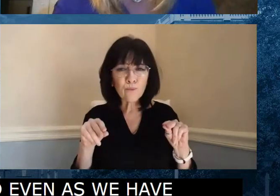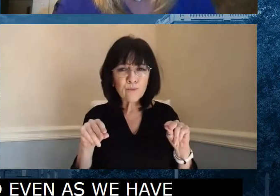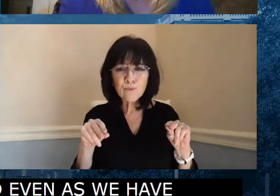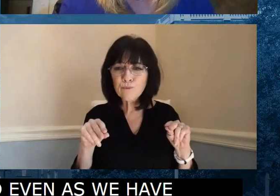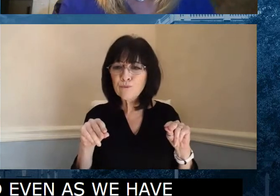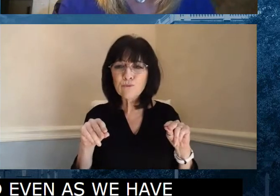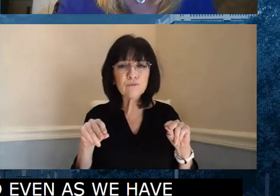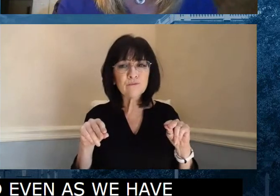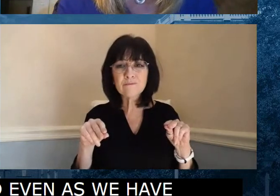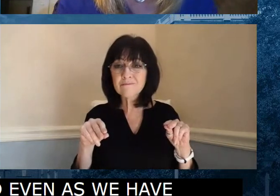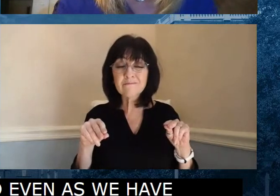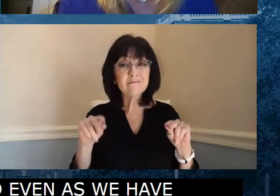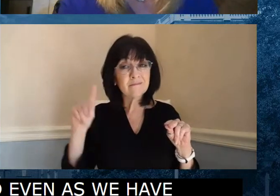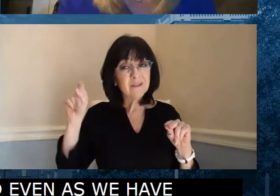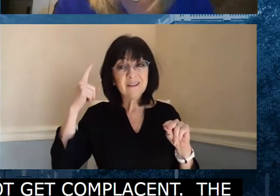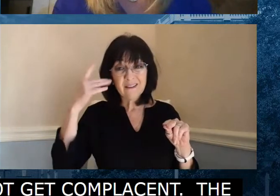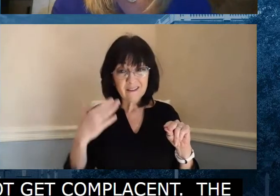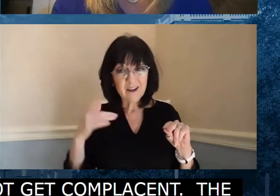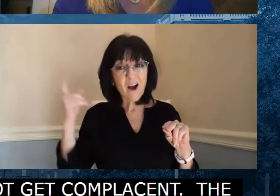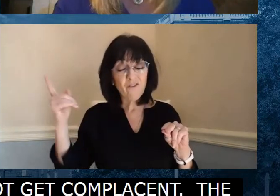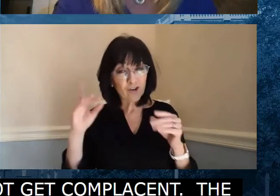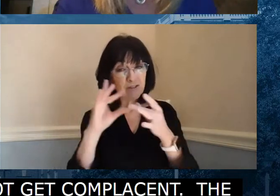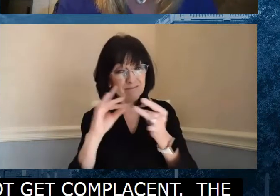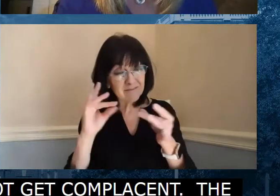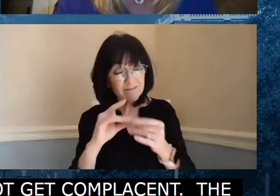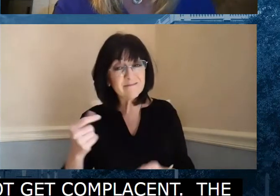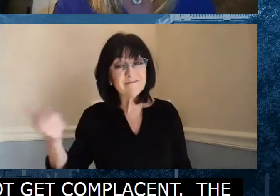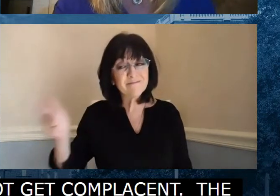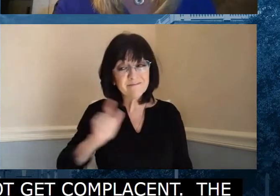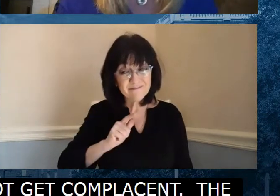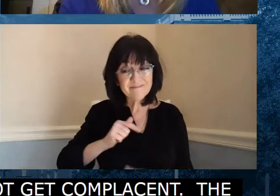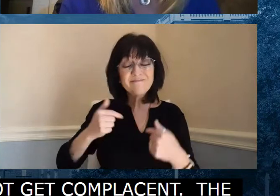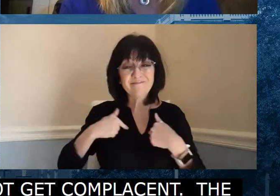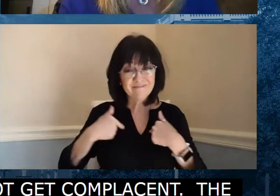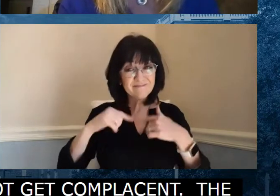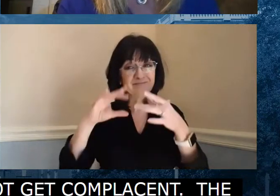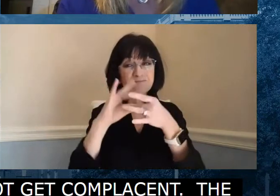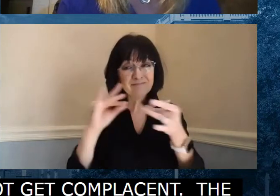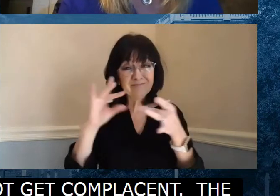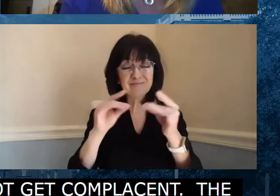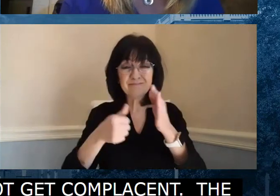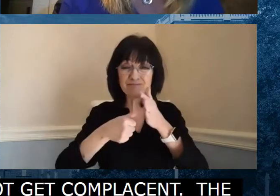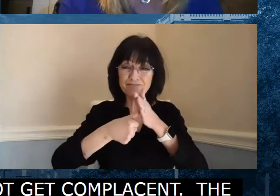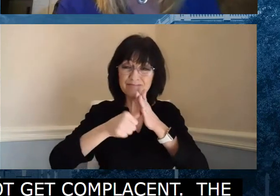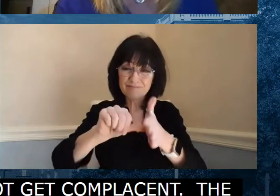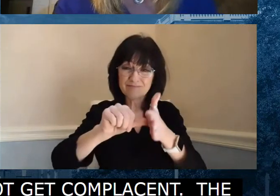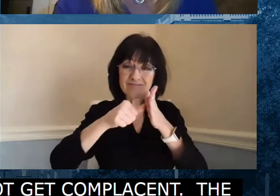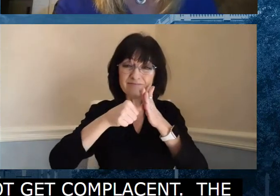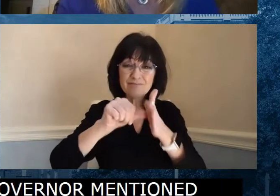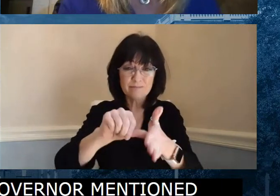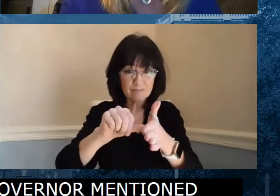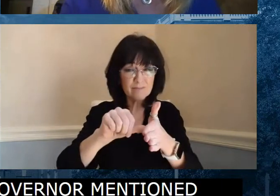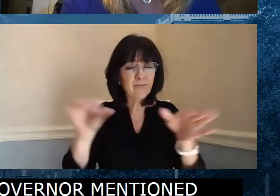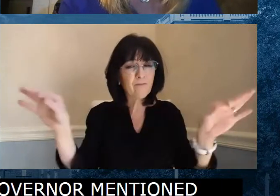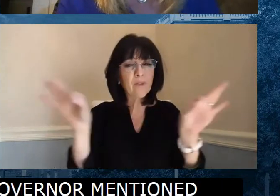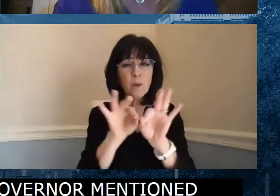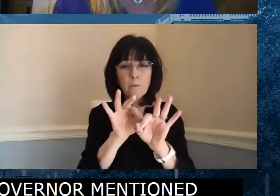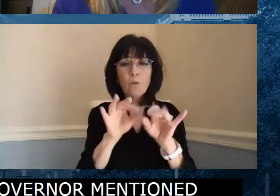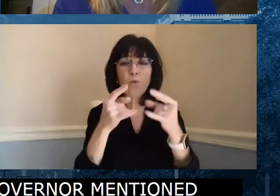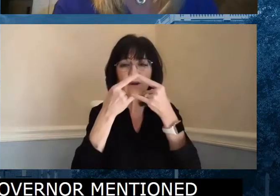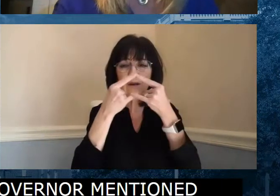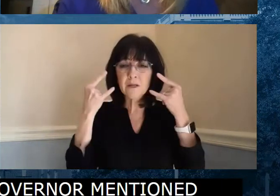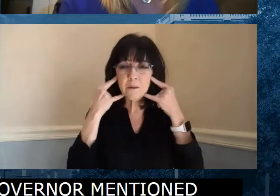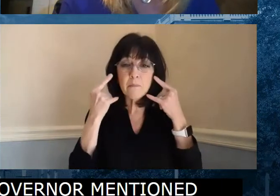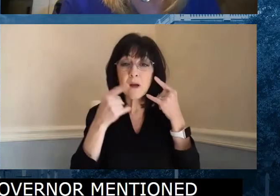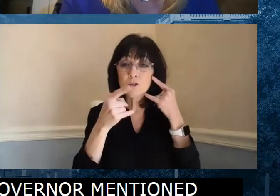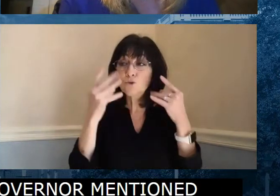because it's so important. Wearing a mask continues to be so important. So, in public, especially, wear a mask. stay